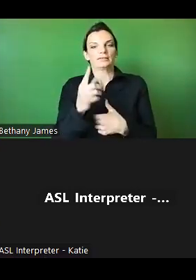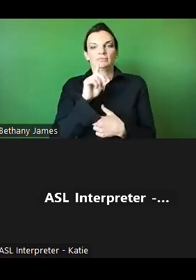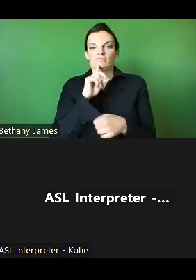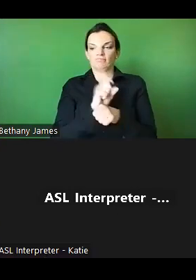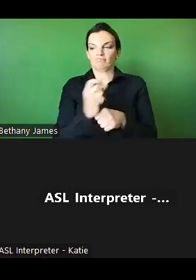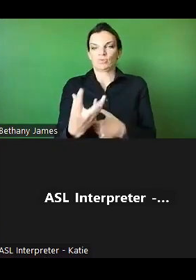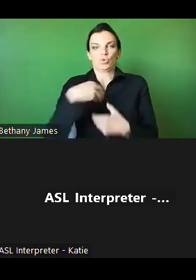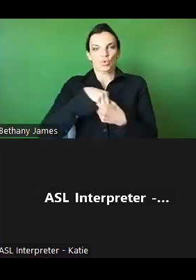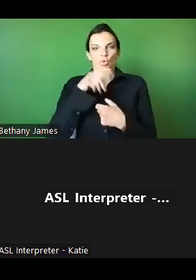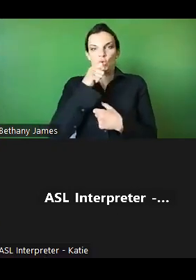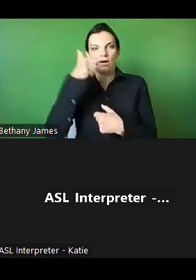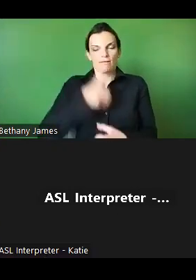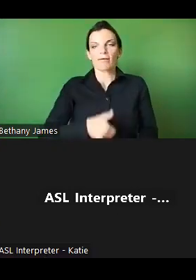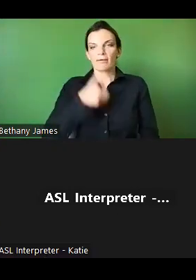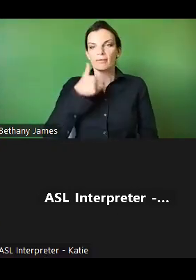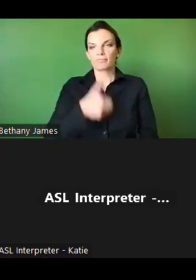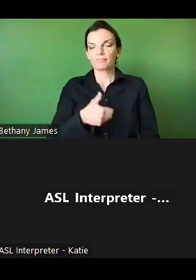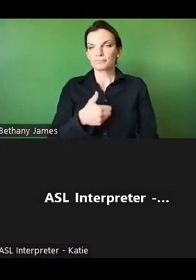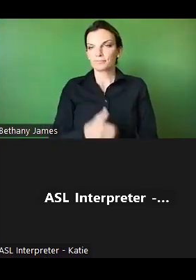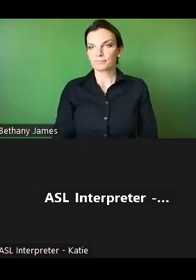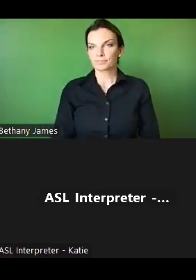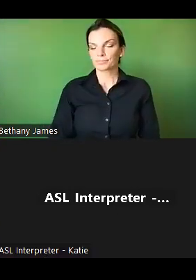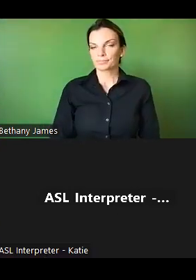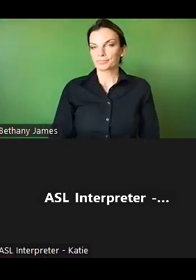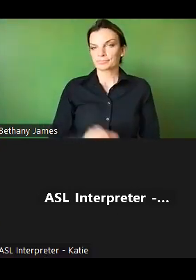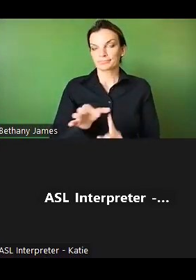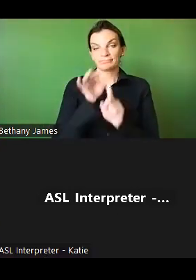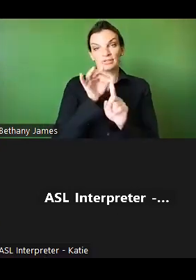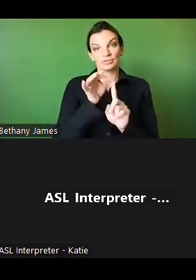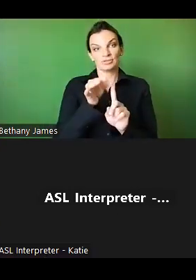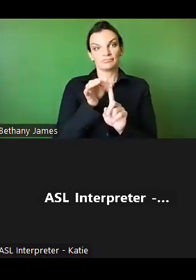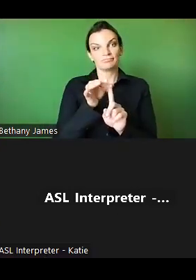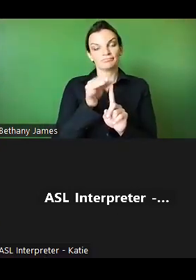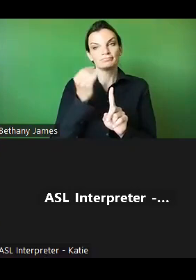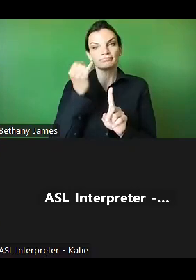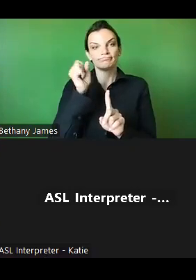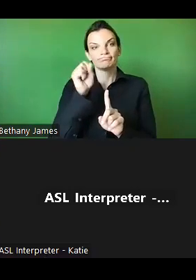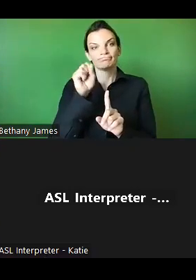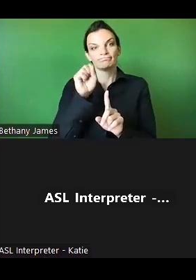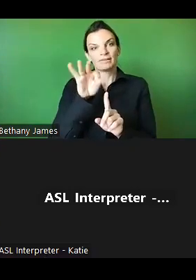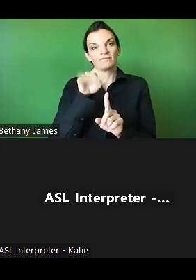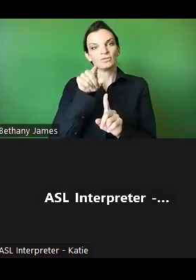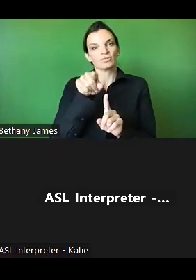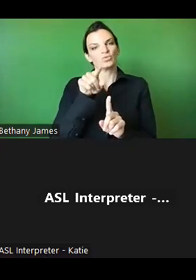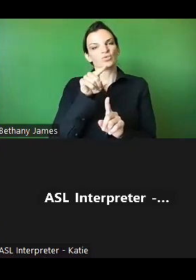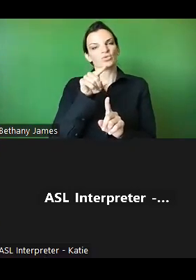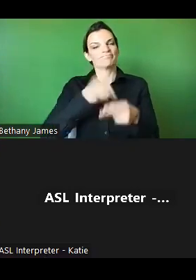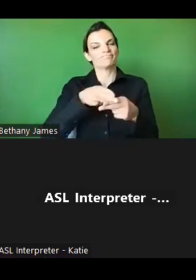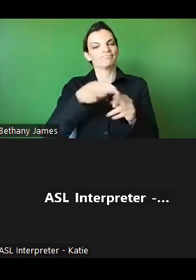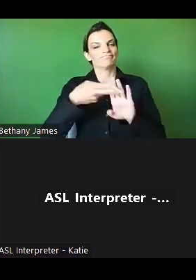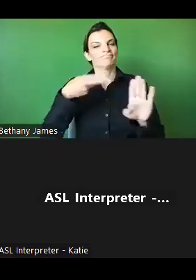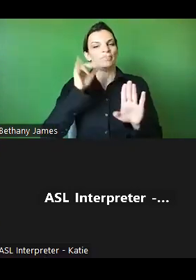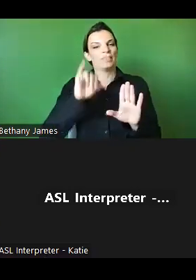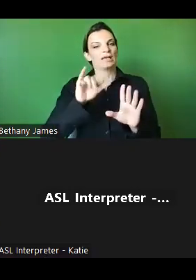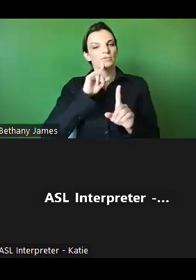sense, especially if you're identifying it as a expression of cultural